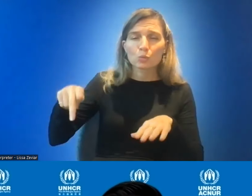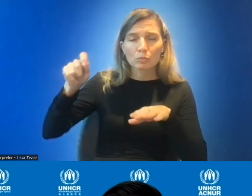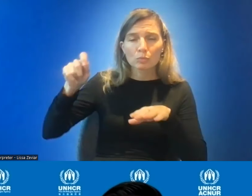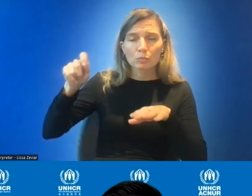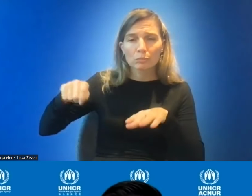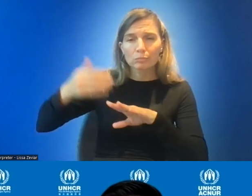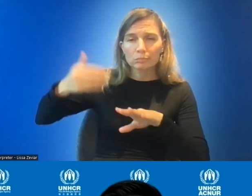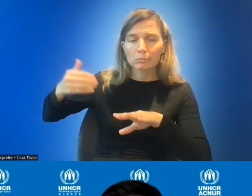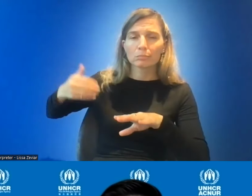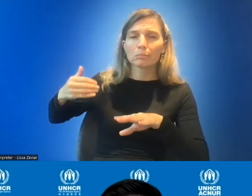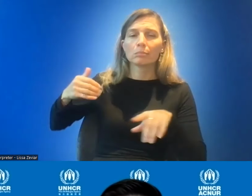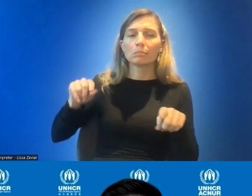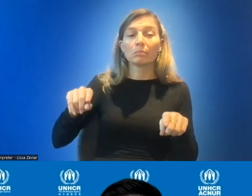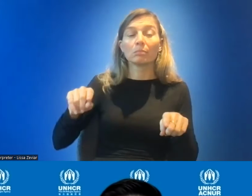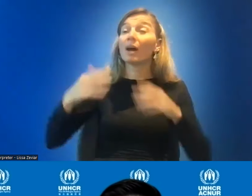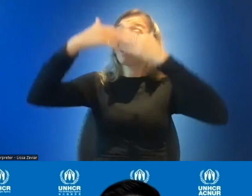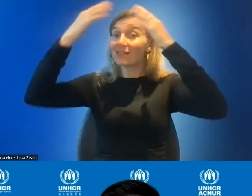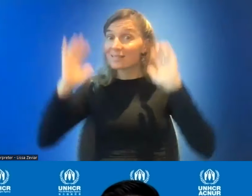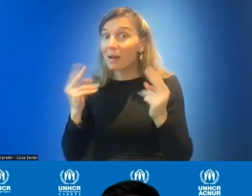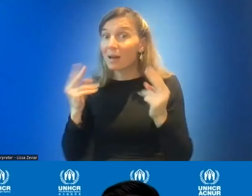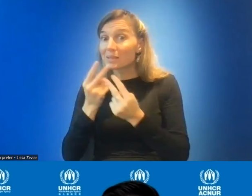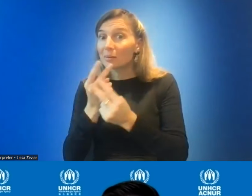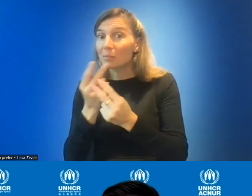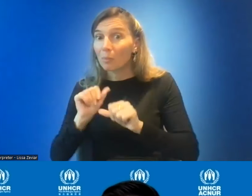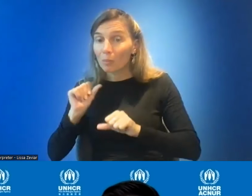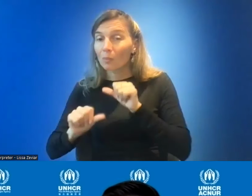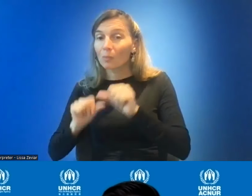those asylum seeking procedures